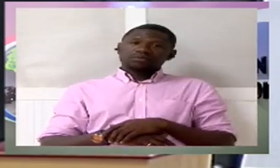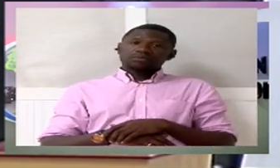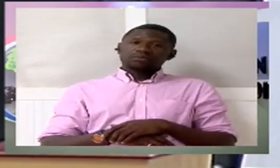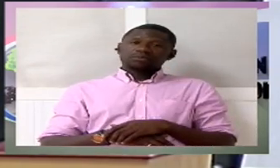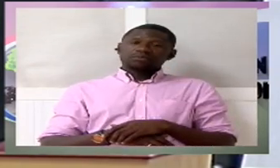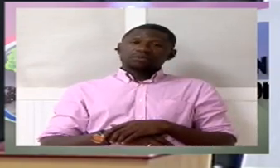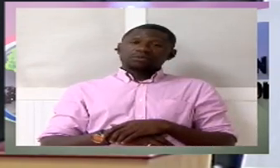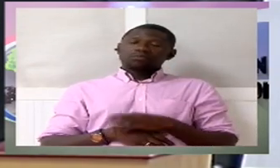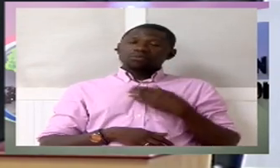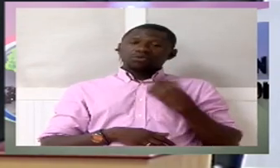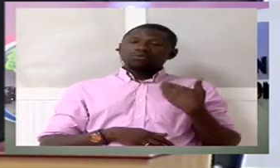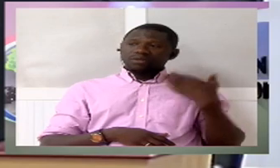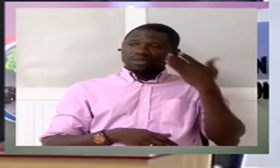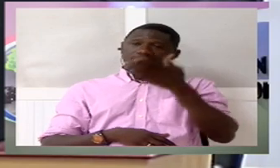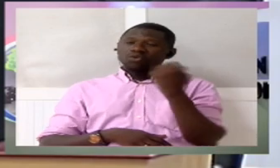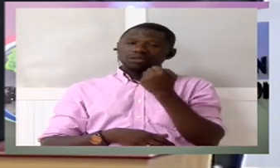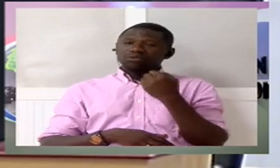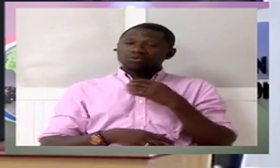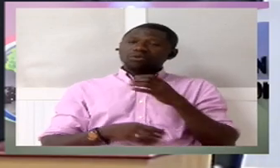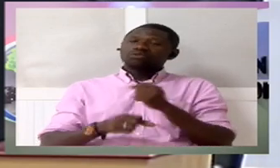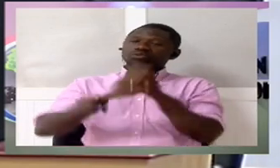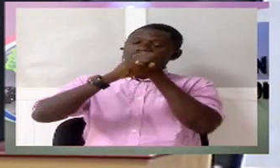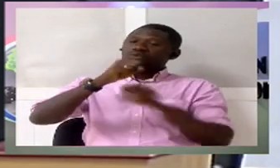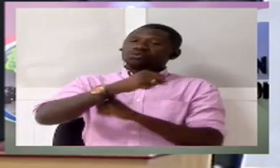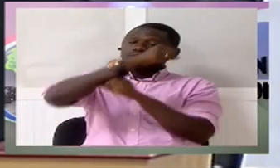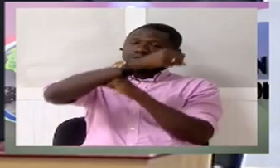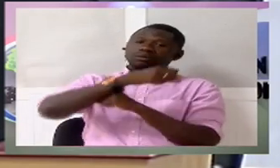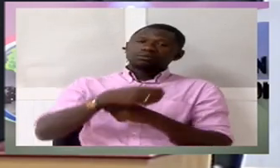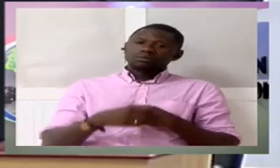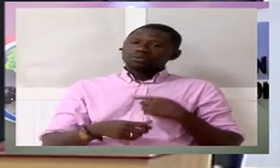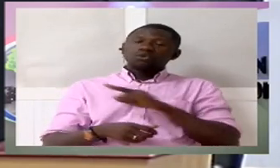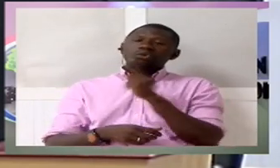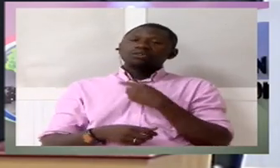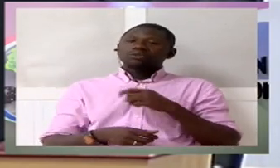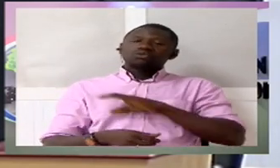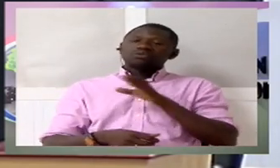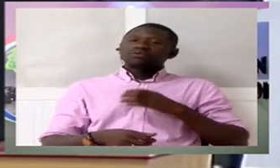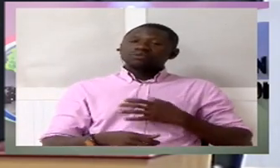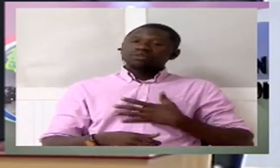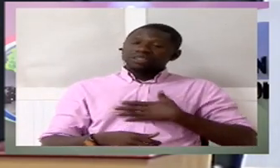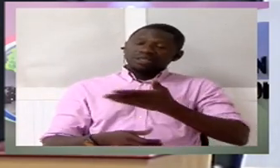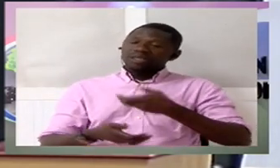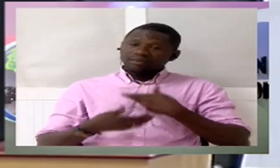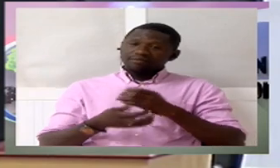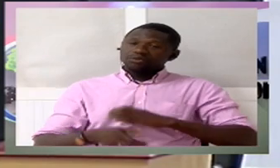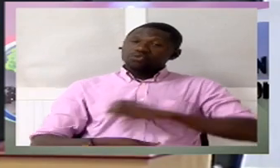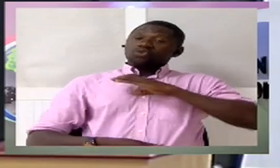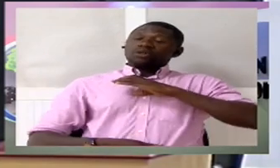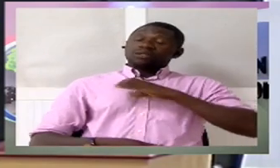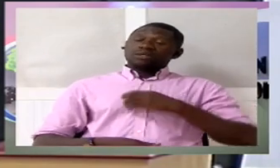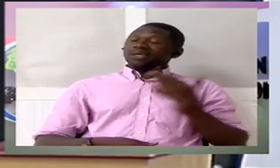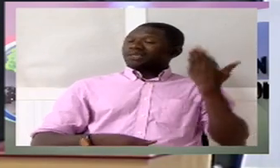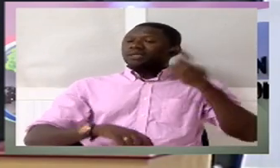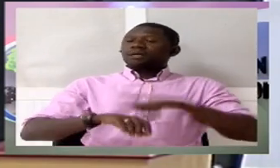Because I was there to strengthen him. I was his only source of courage. I was his only source of courage. That particular point in